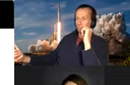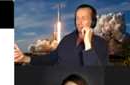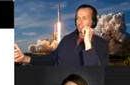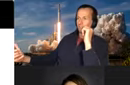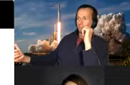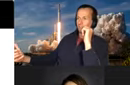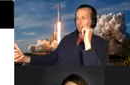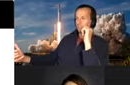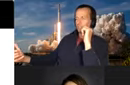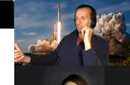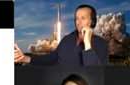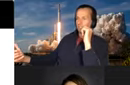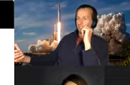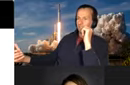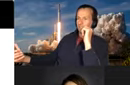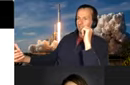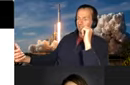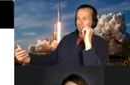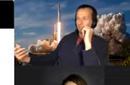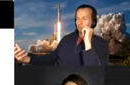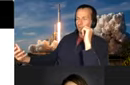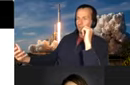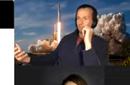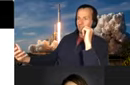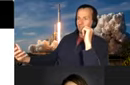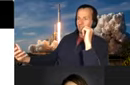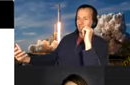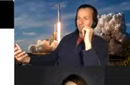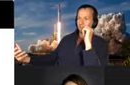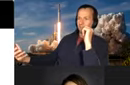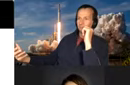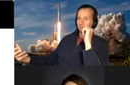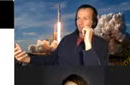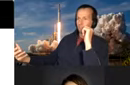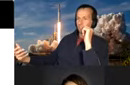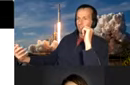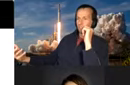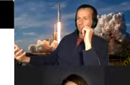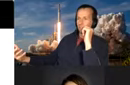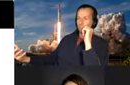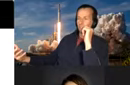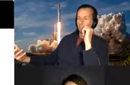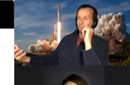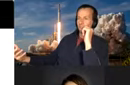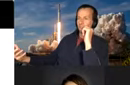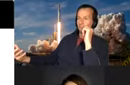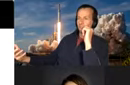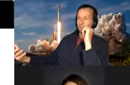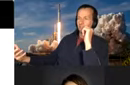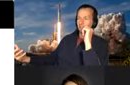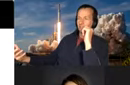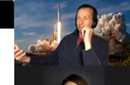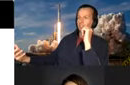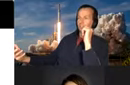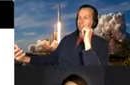what I might suggest in this context is that your policies should be adaptive, right? So you make one decision in March based on the information